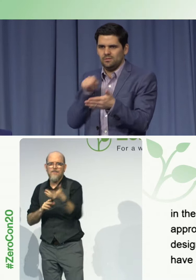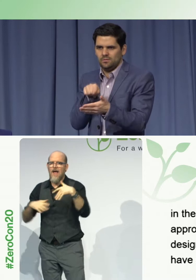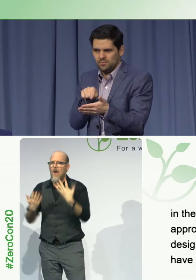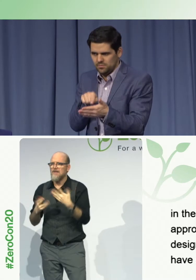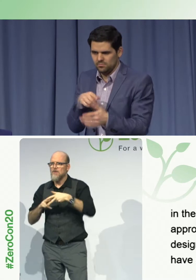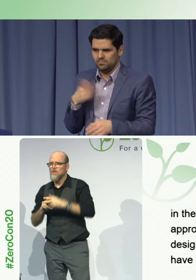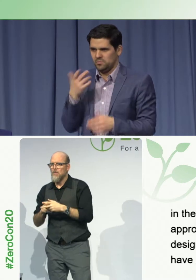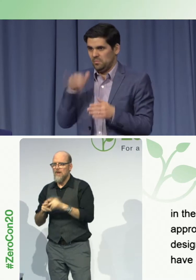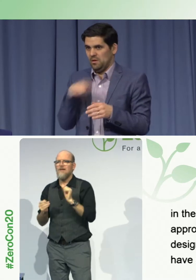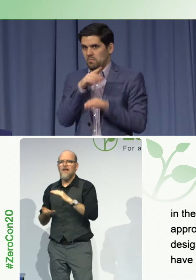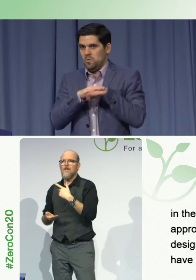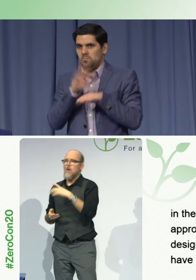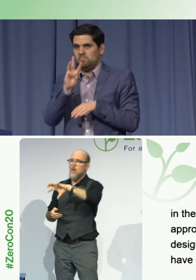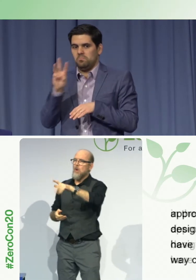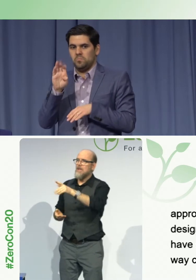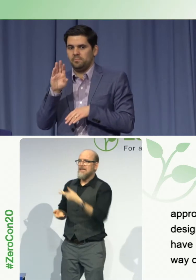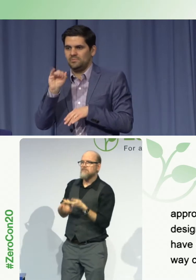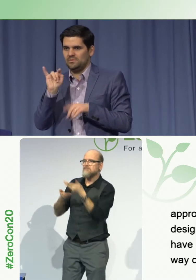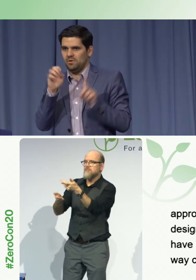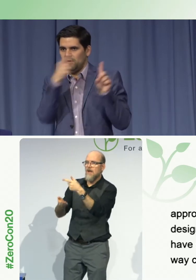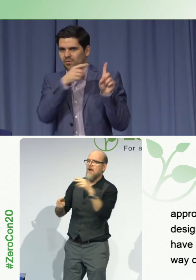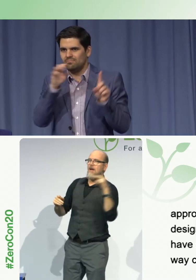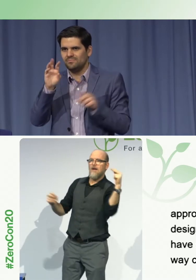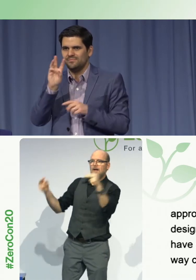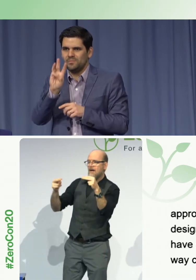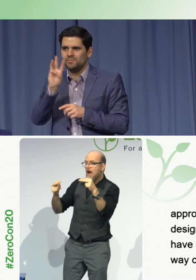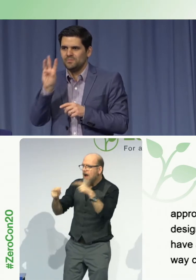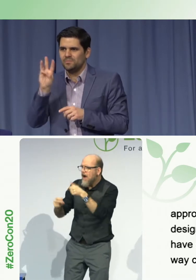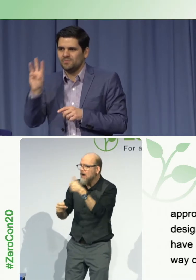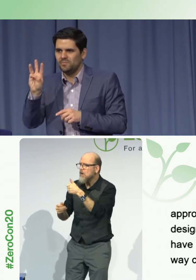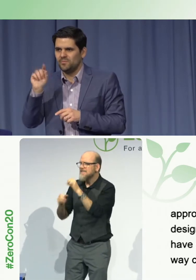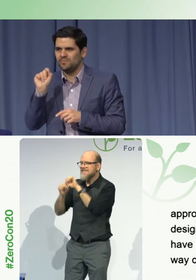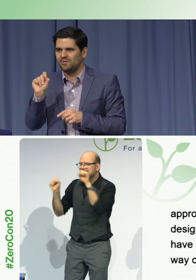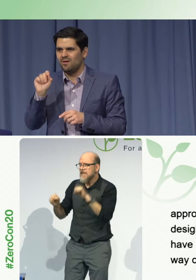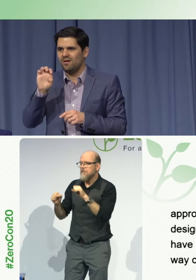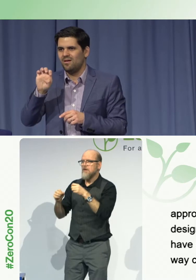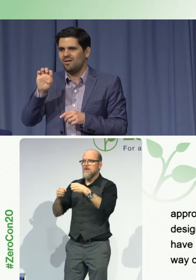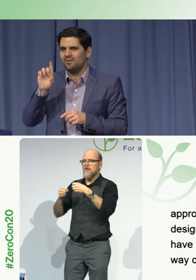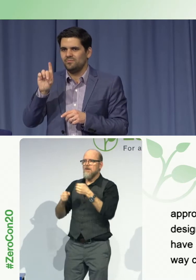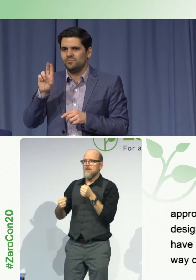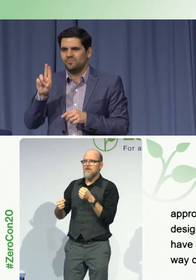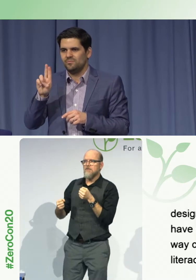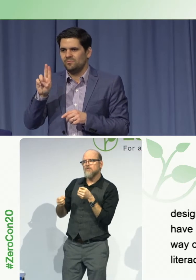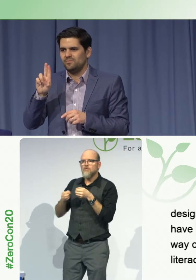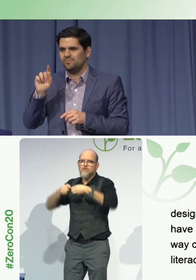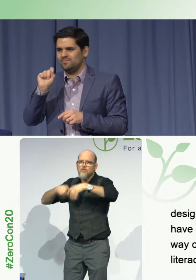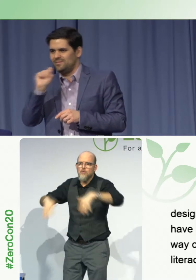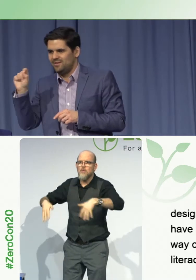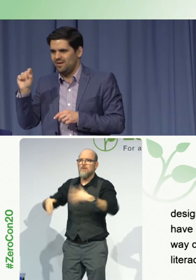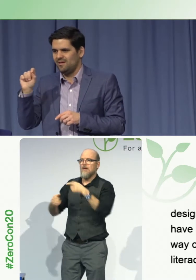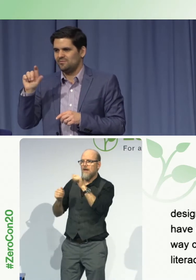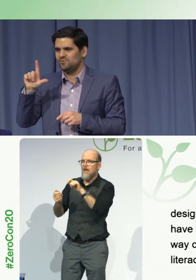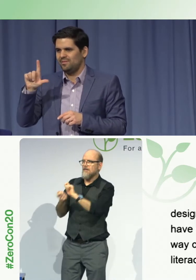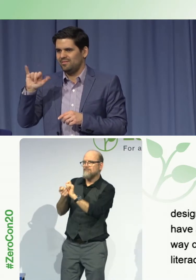better systems to support literacy among children with disabilities. Our website is